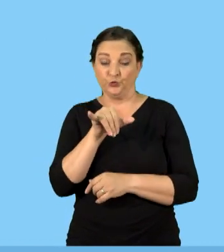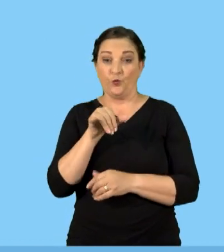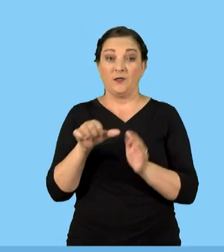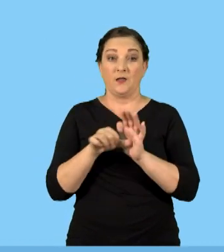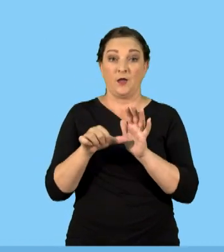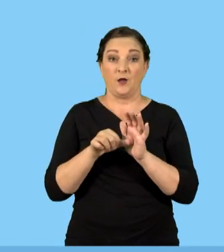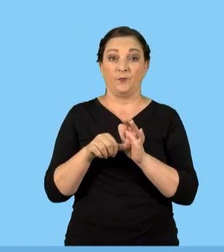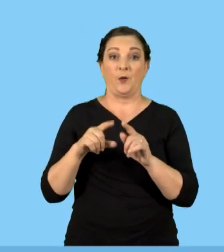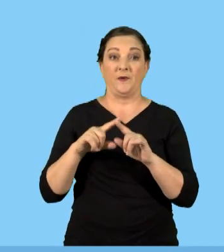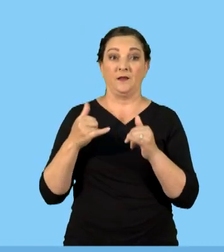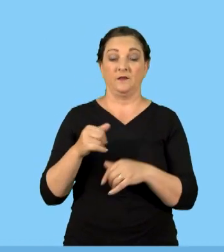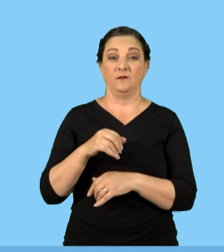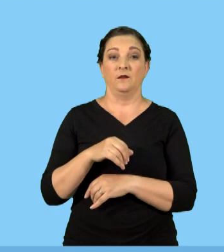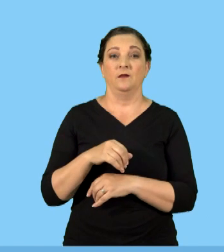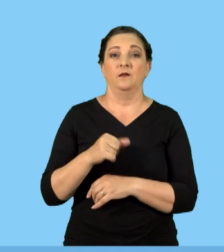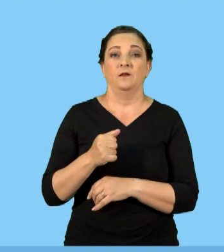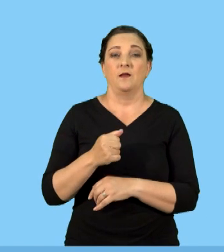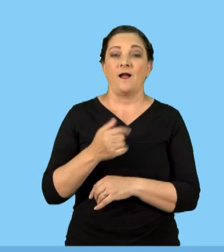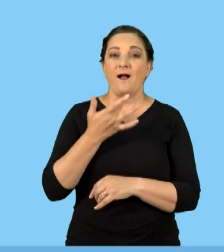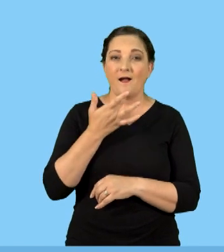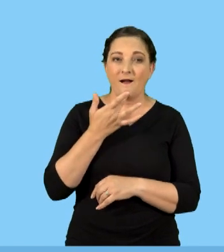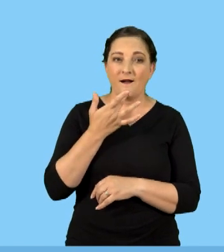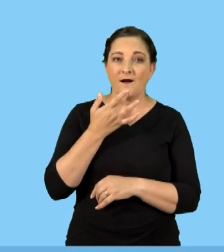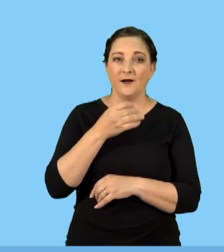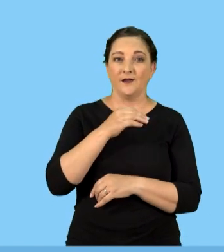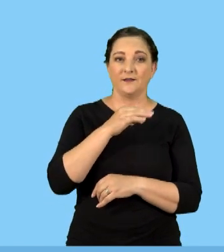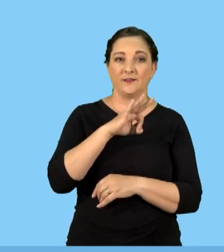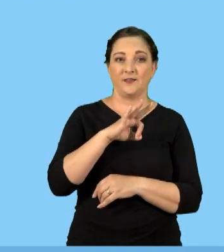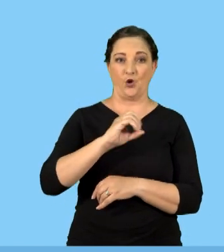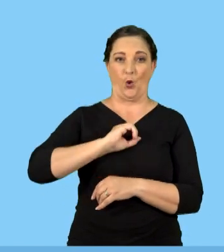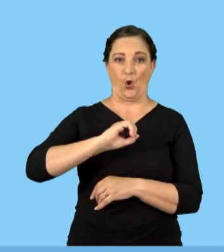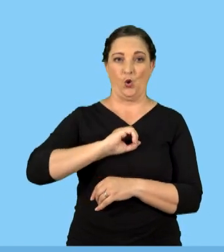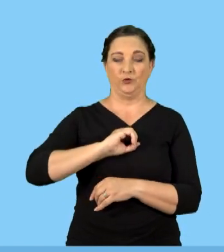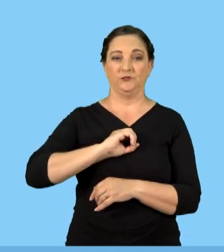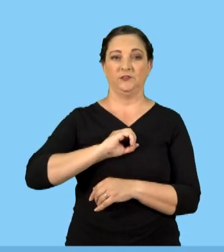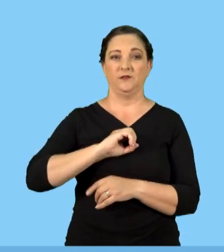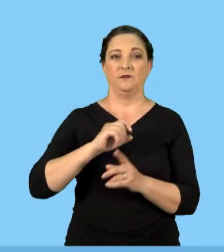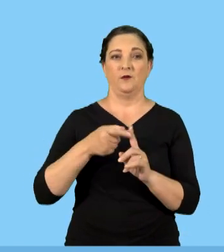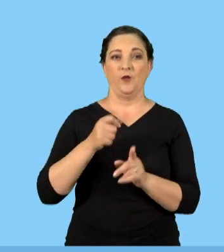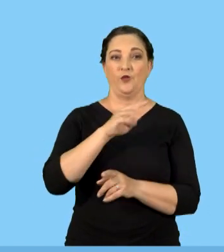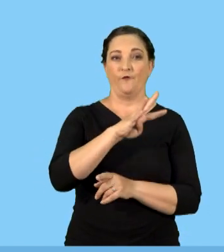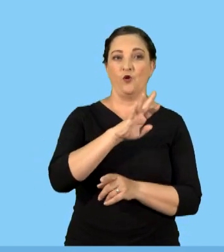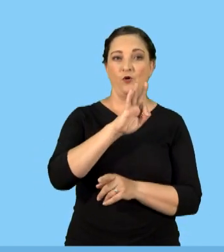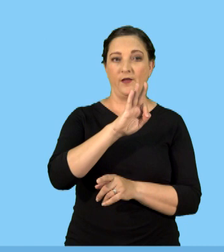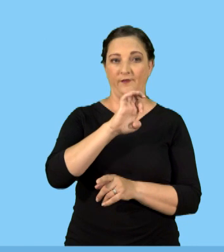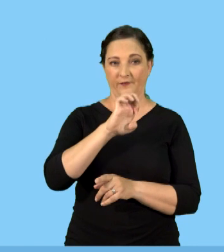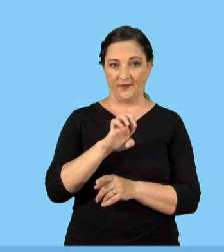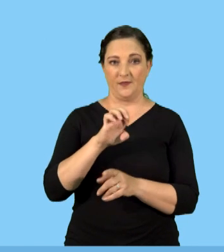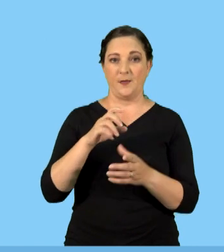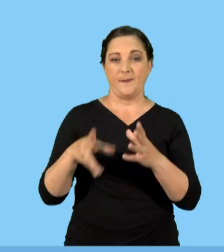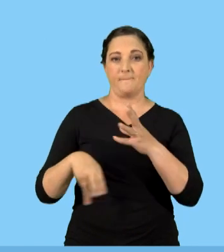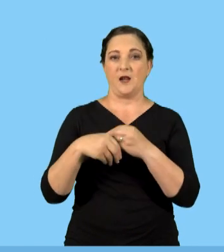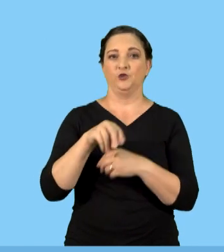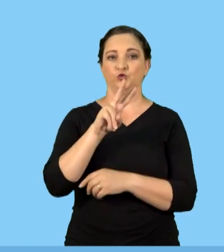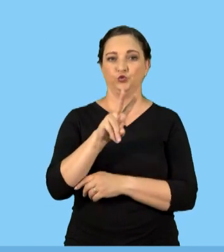important one, whereby we're looking at the iron oxide plus the 3O2 reacting to form the 2FeO3, which is our